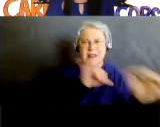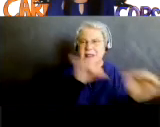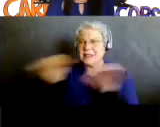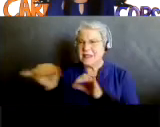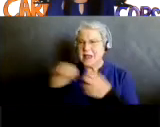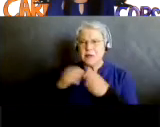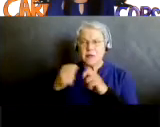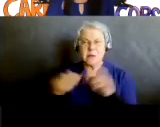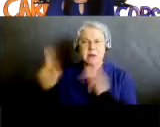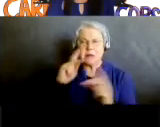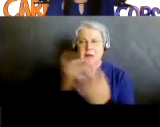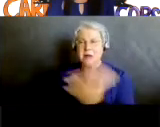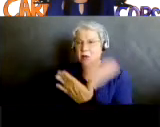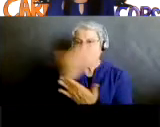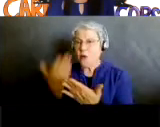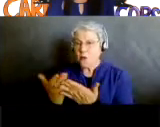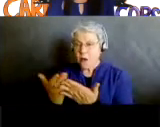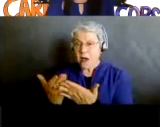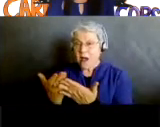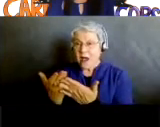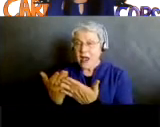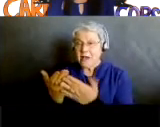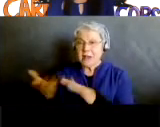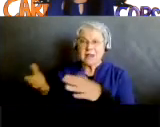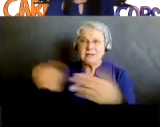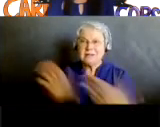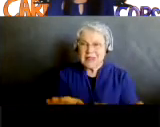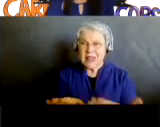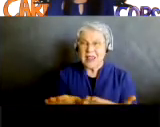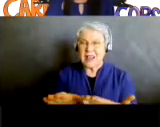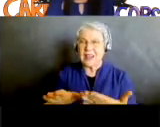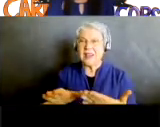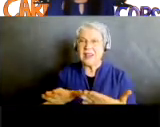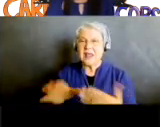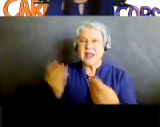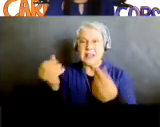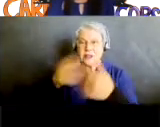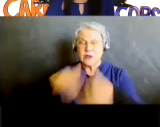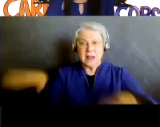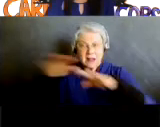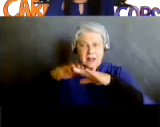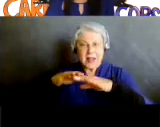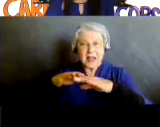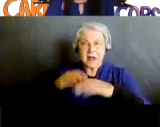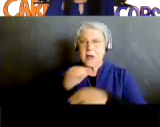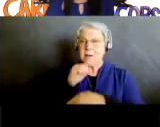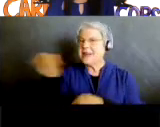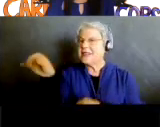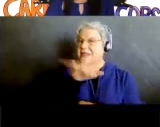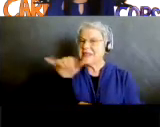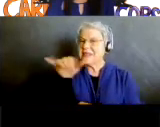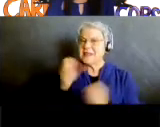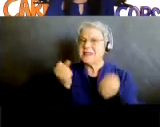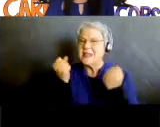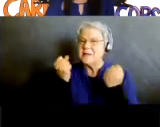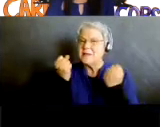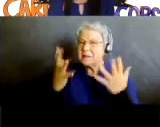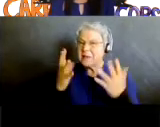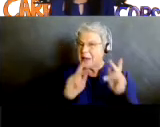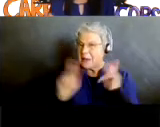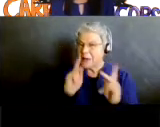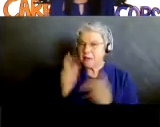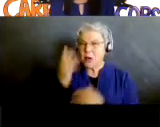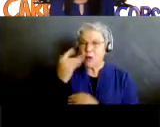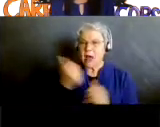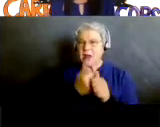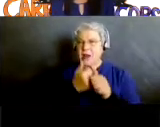don't land in public consciousness in the same way and on the same scale, in part because it is more removed from the borders of Europe, which is the space